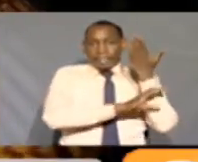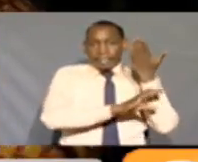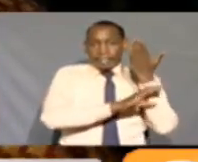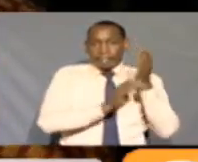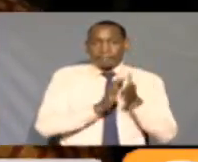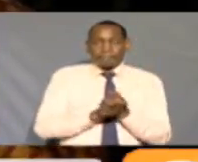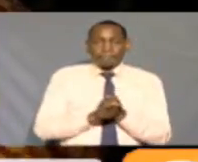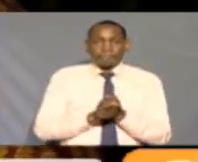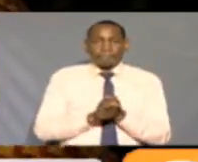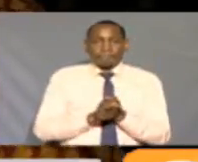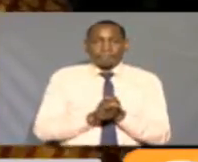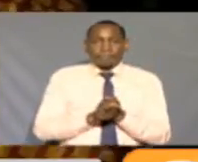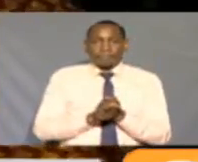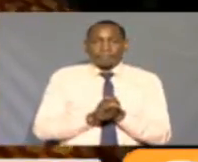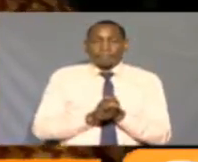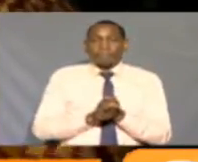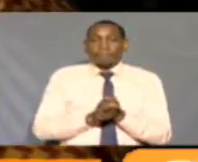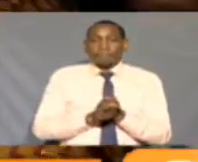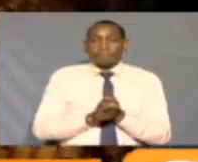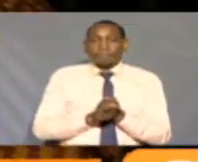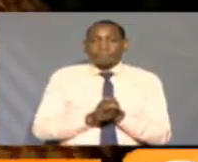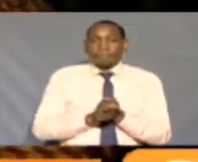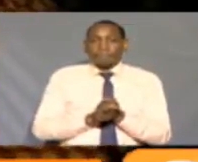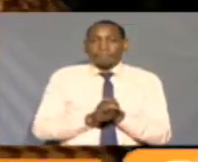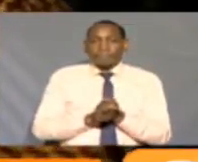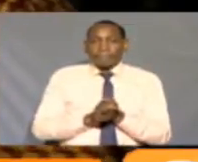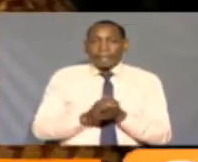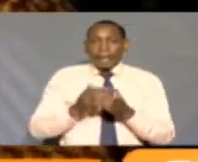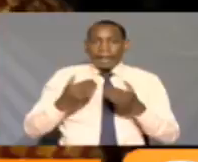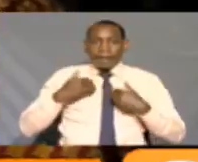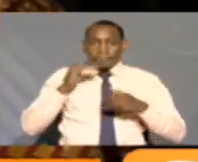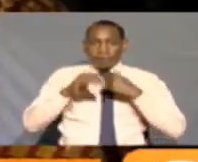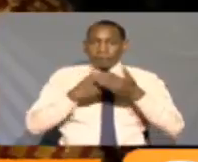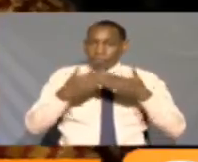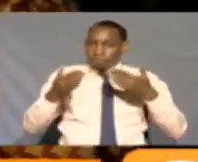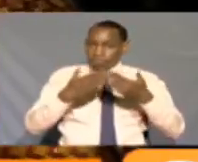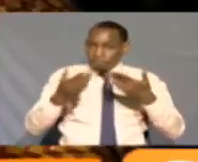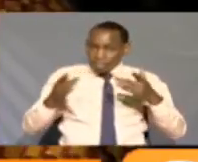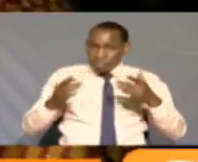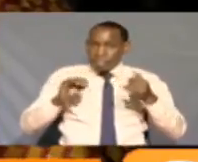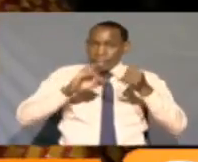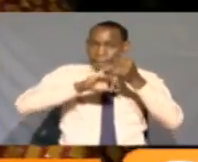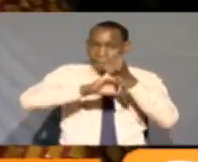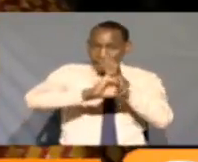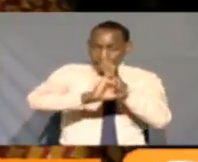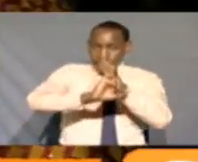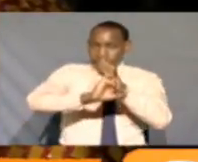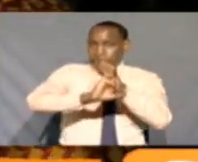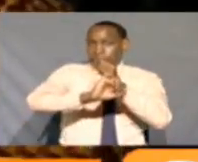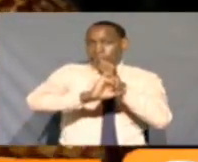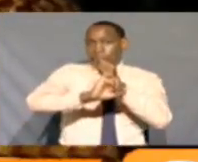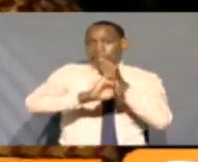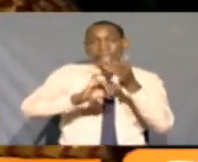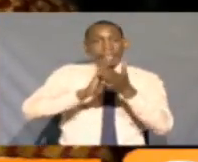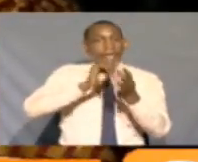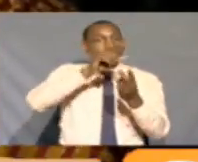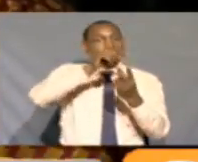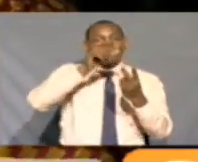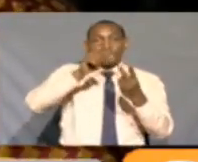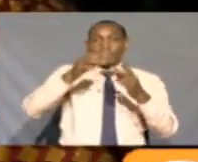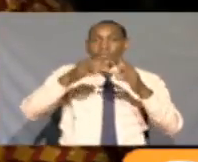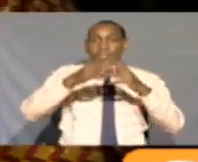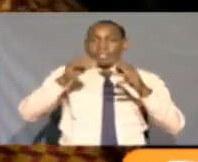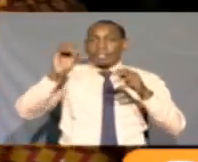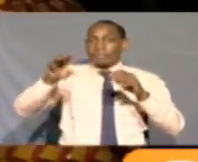you know, let me put it into layman's terms. It has all the signs of a marriage that has no option of a